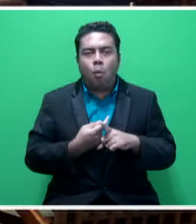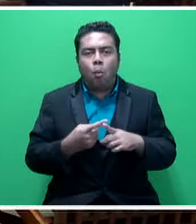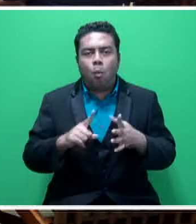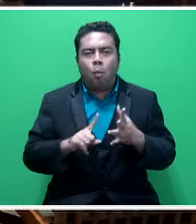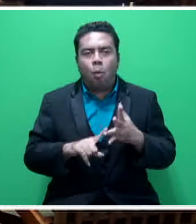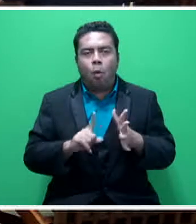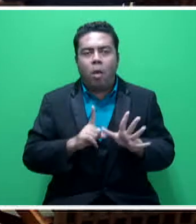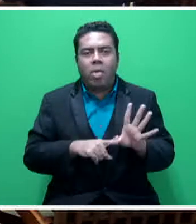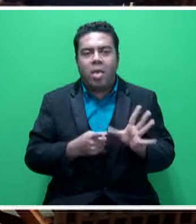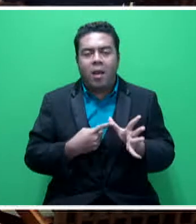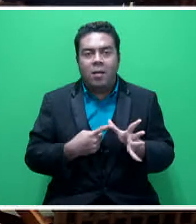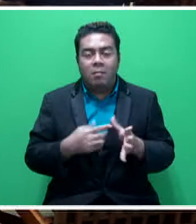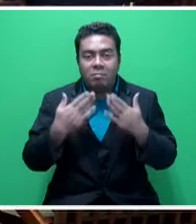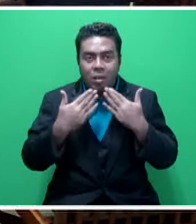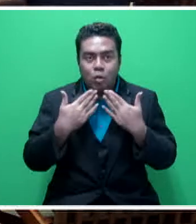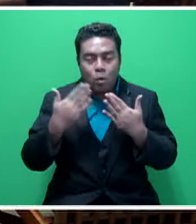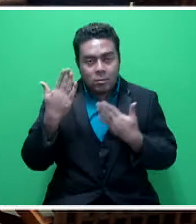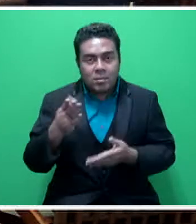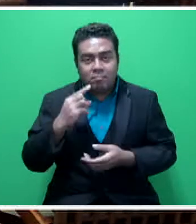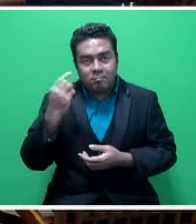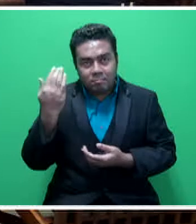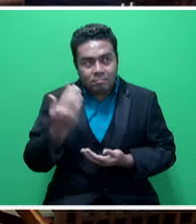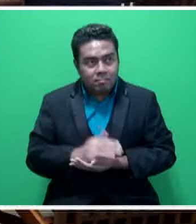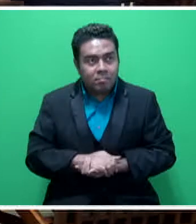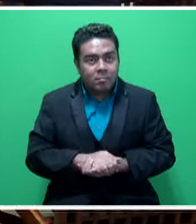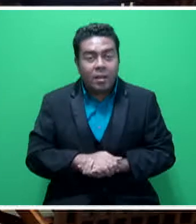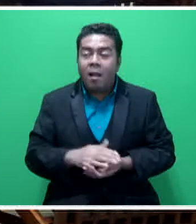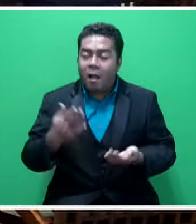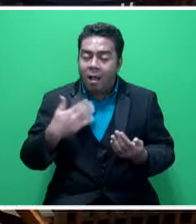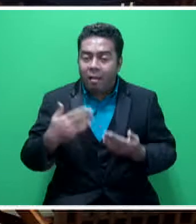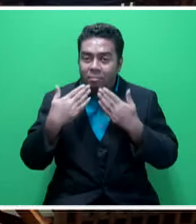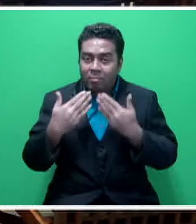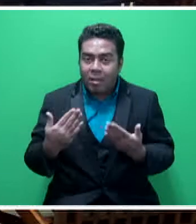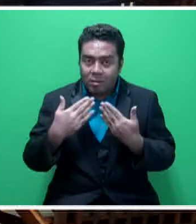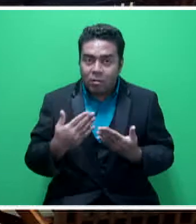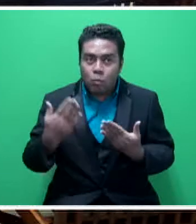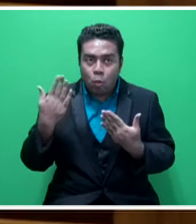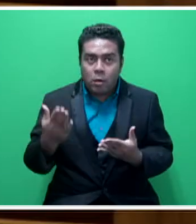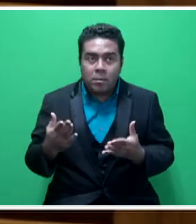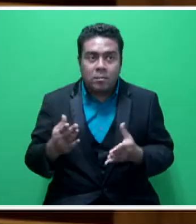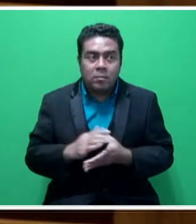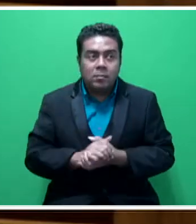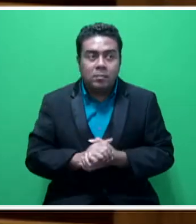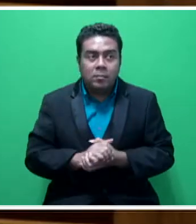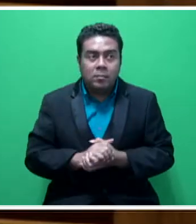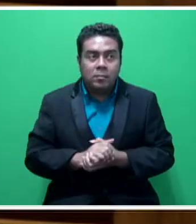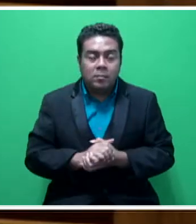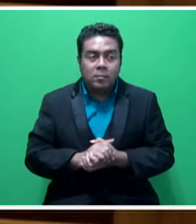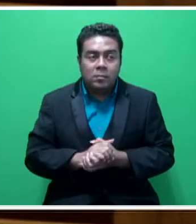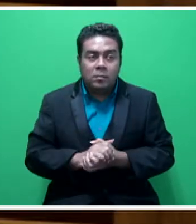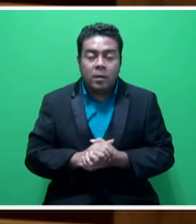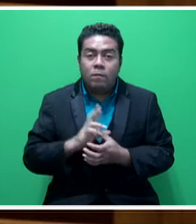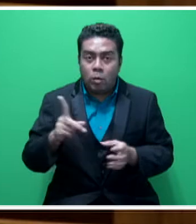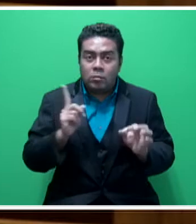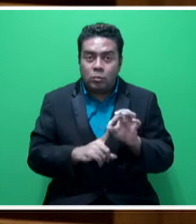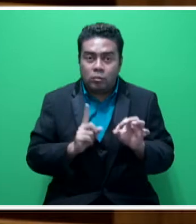Thank you, Honourable Speaker. Honourable Speaker, sir, I thank the Honourable Oserio Androndo for his very incisive questions. Mr.